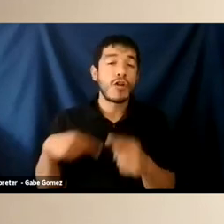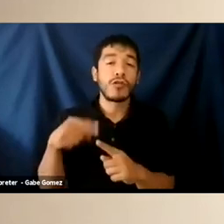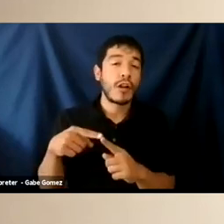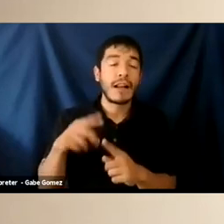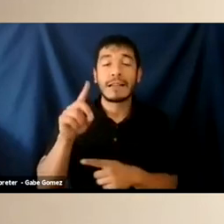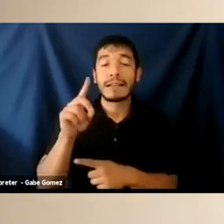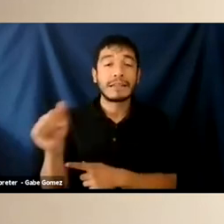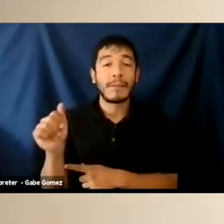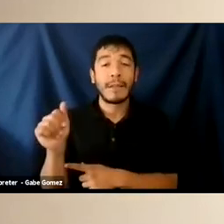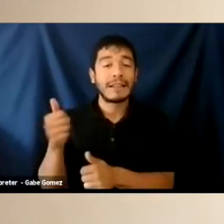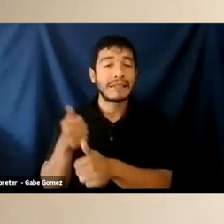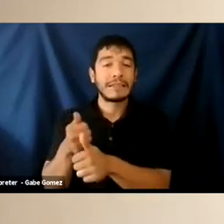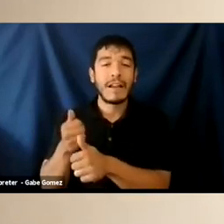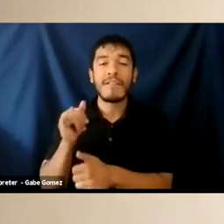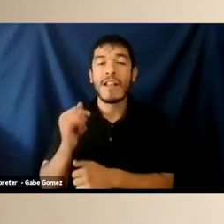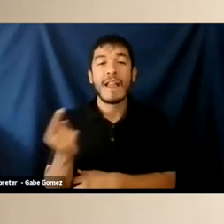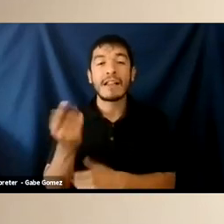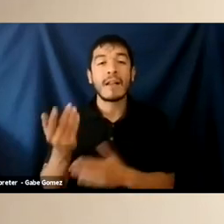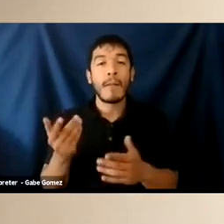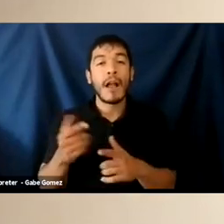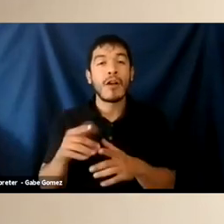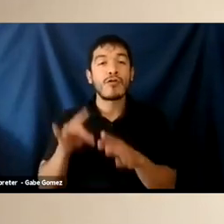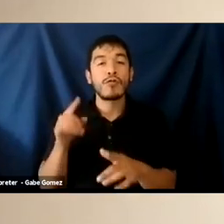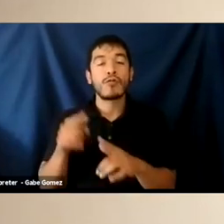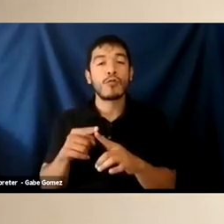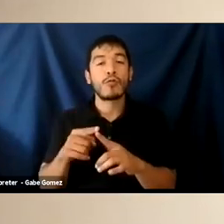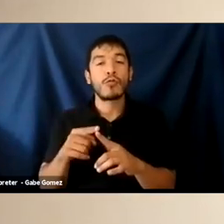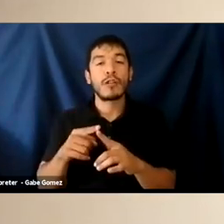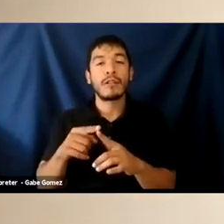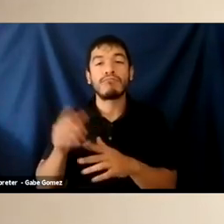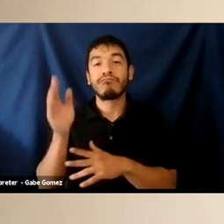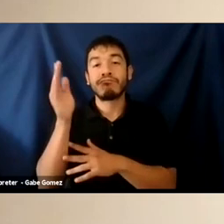a disability that somebody may choose to declare or not.